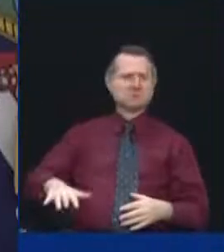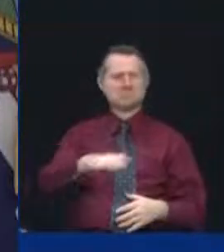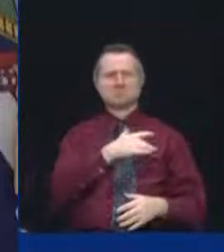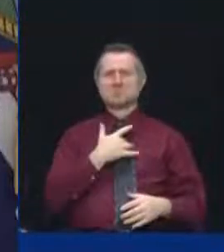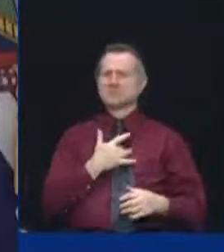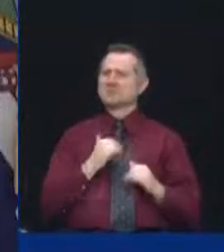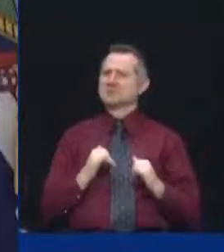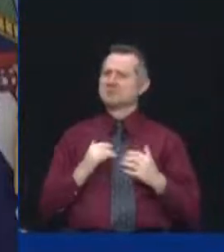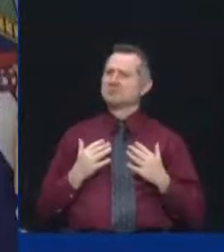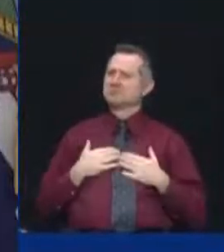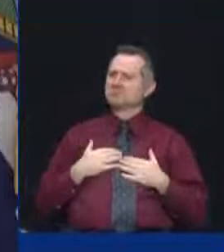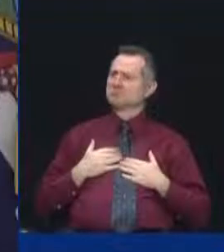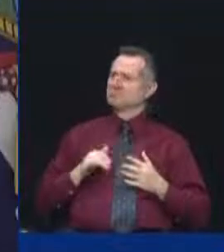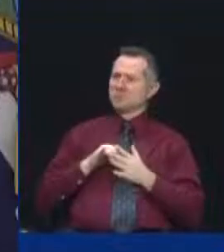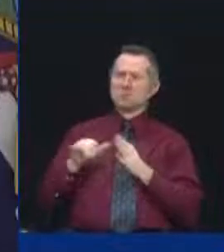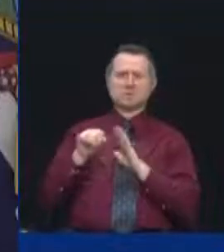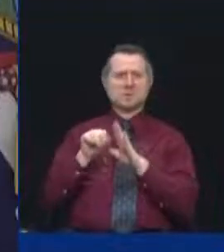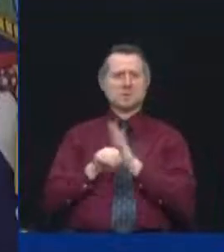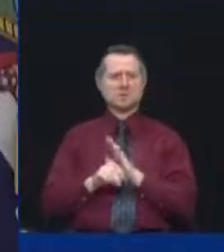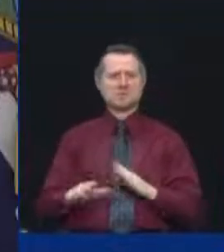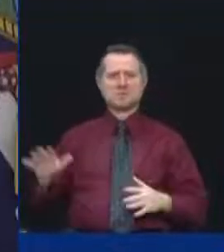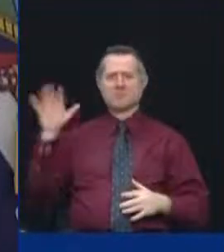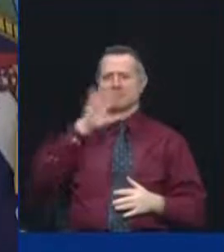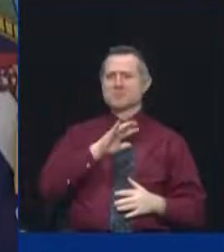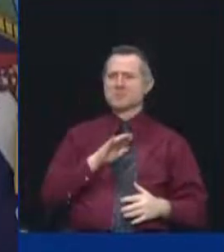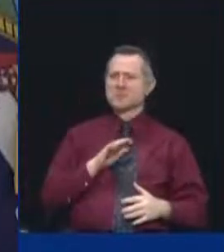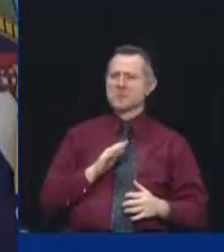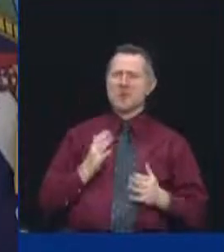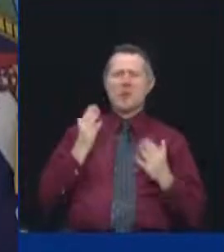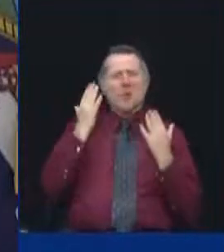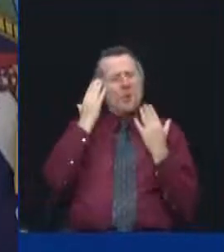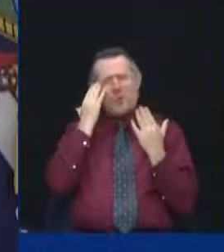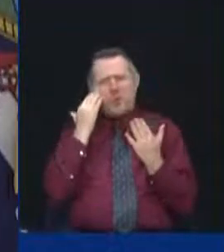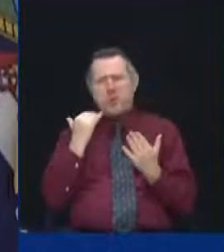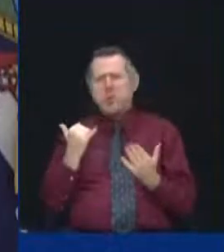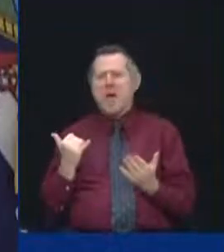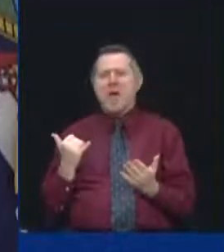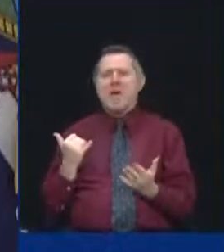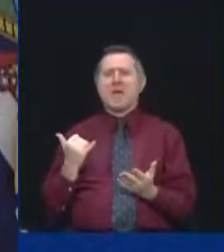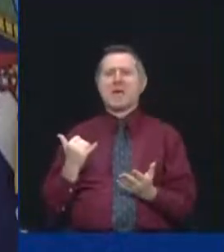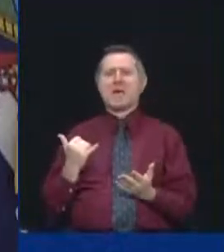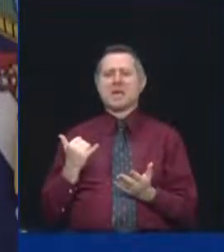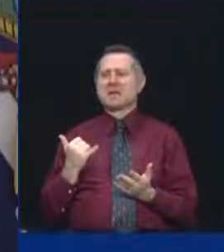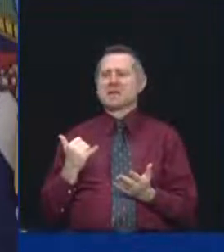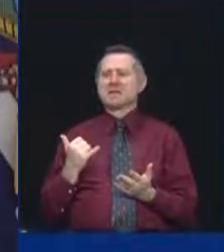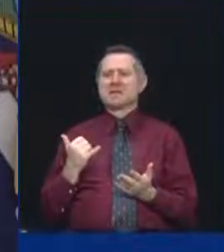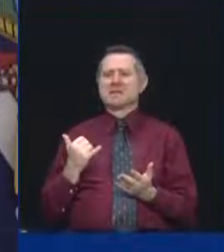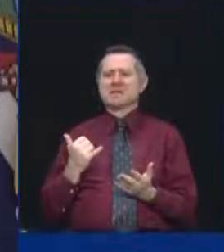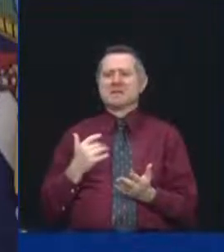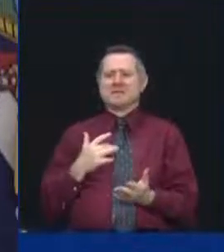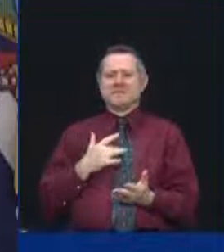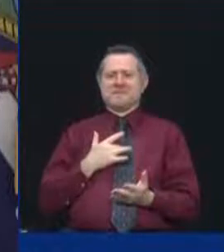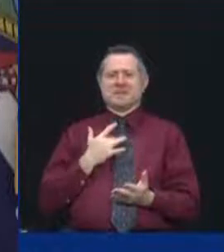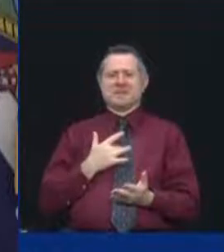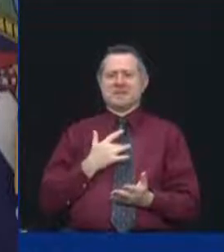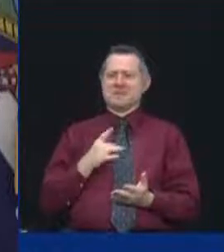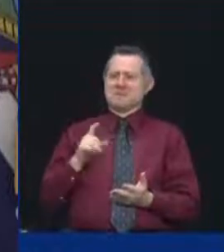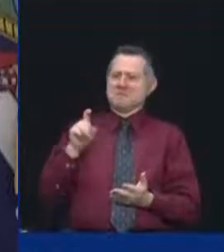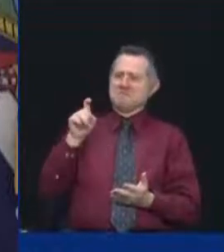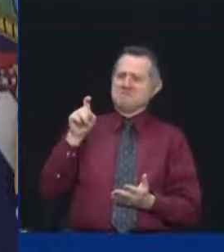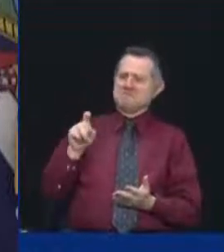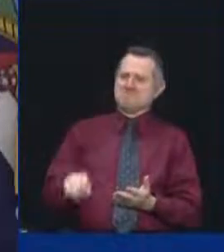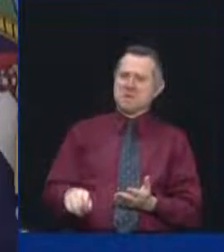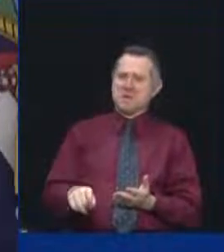state. And why do you feel the need to diminish